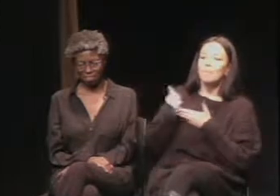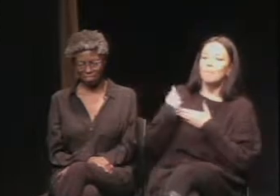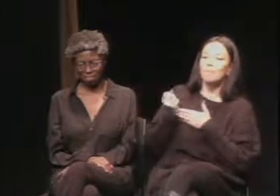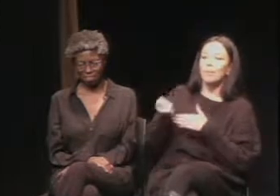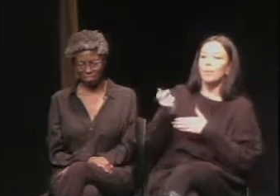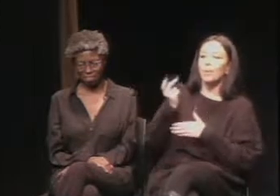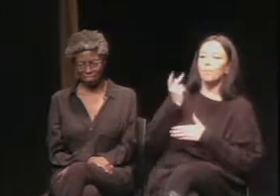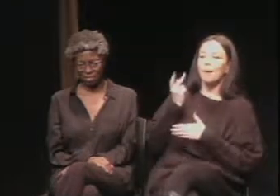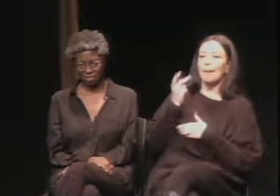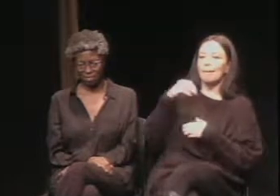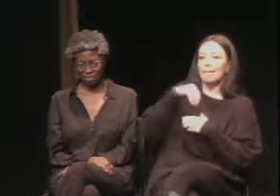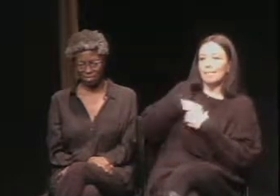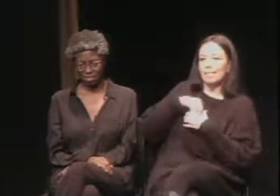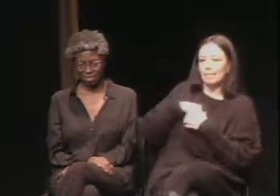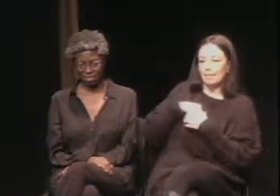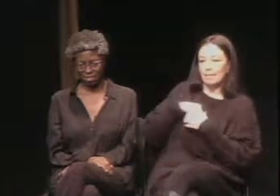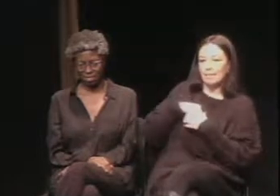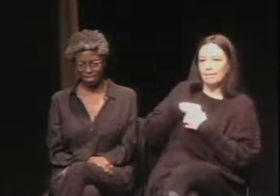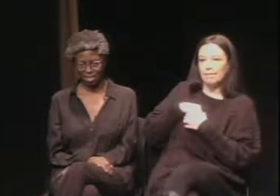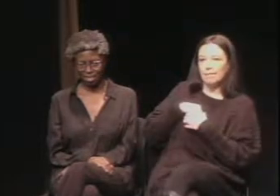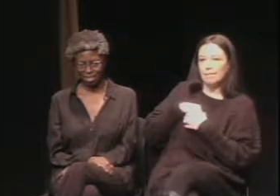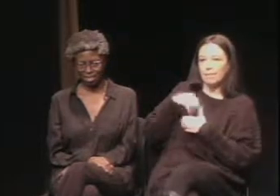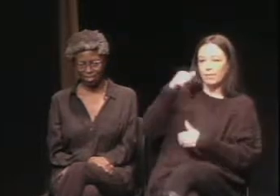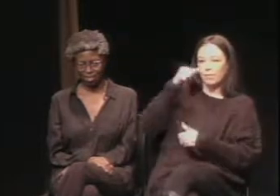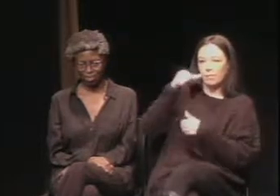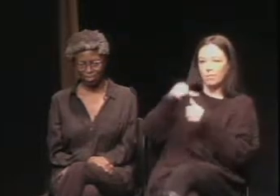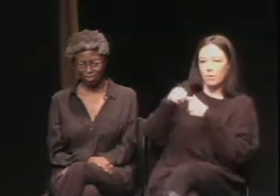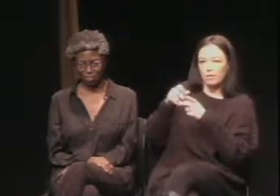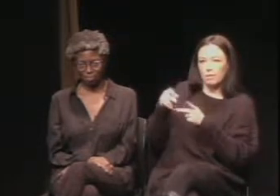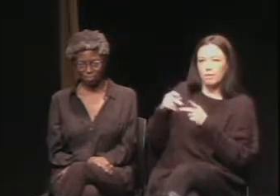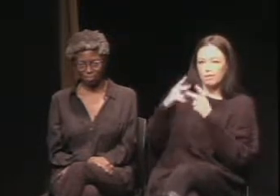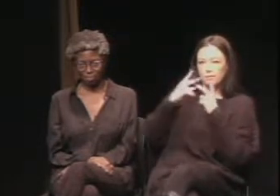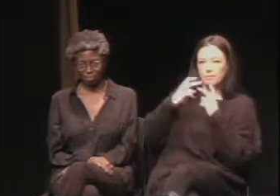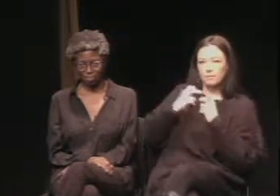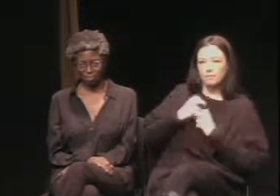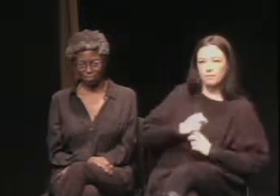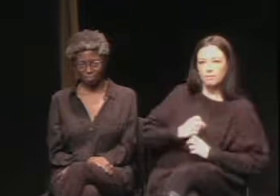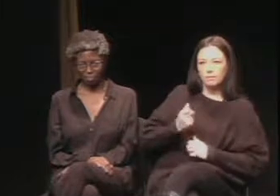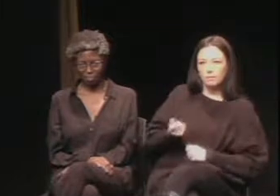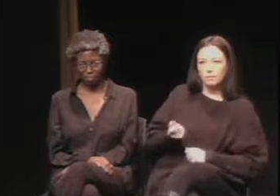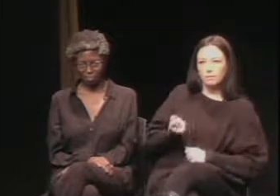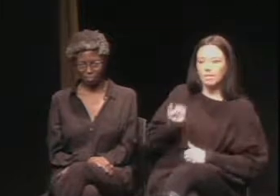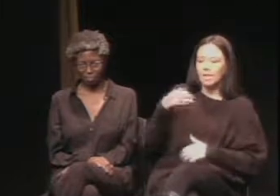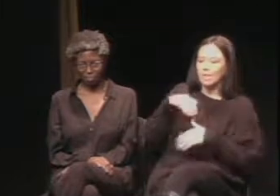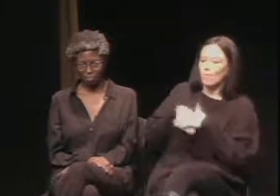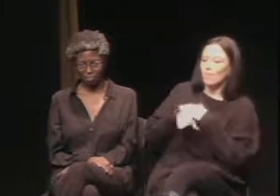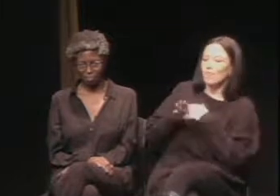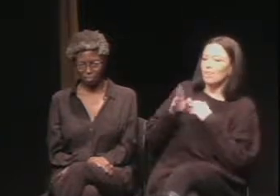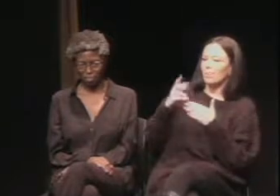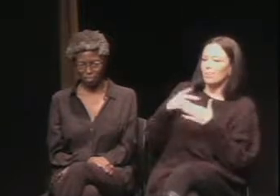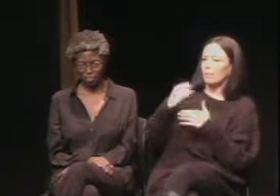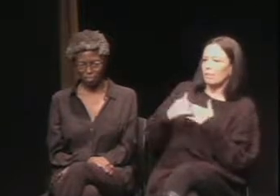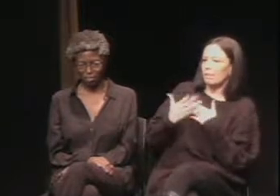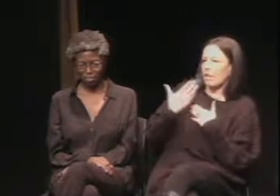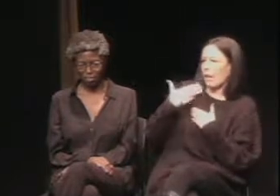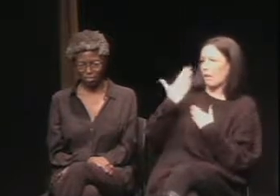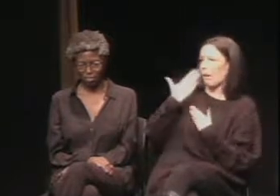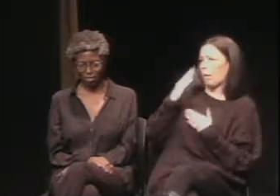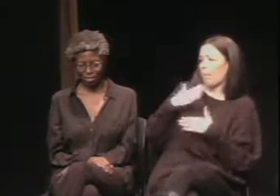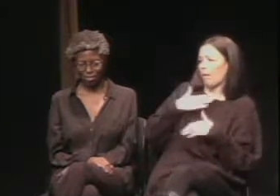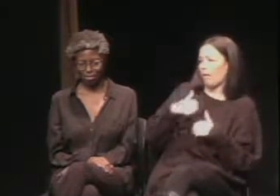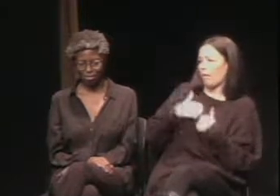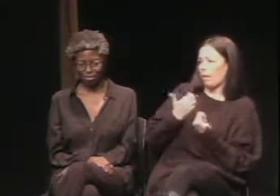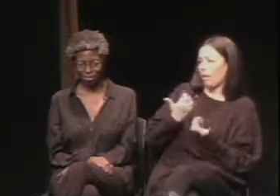back inside mm-hmm. to these places that because I came into this with a little bit of like, I mean, I know my life, right. You